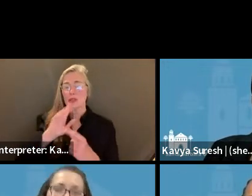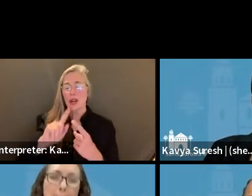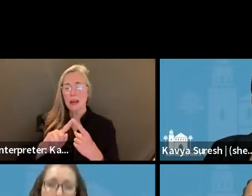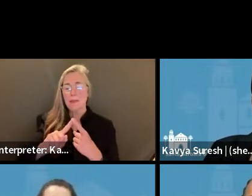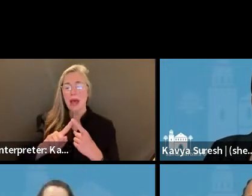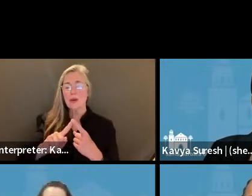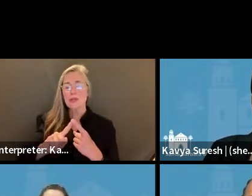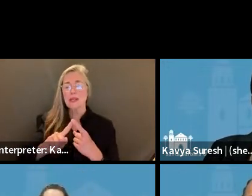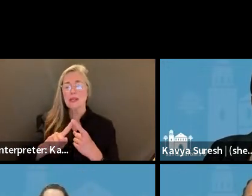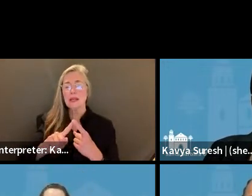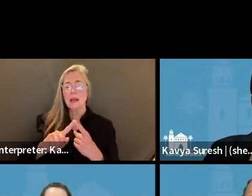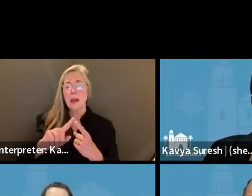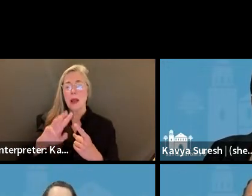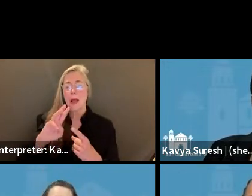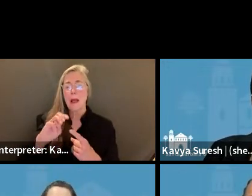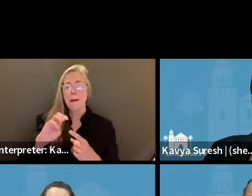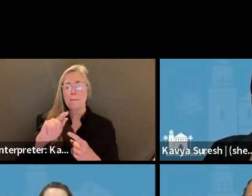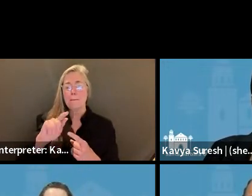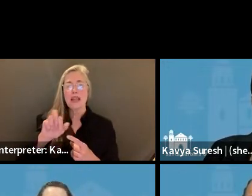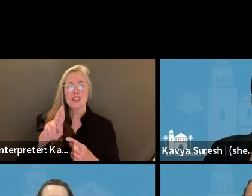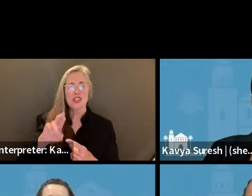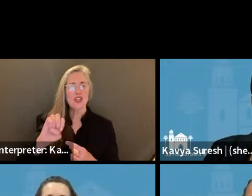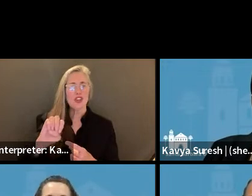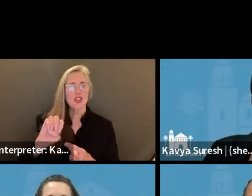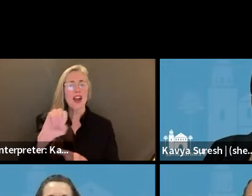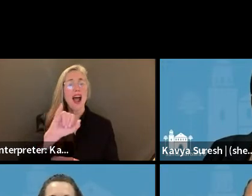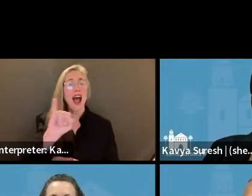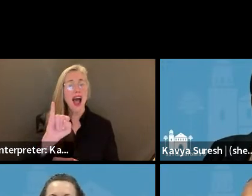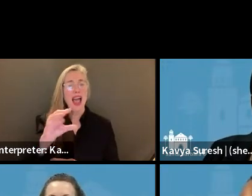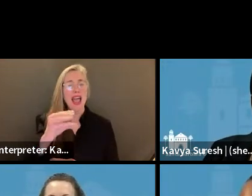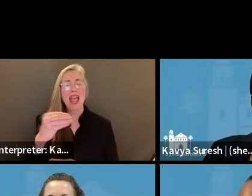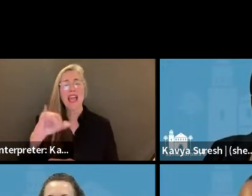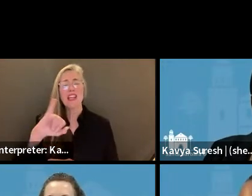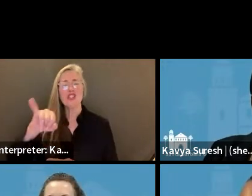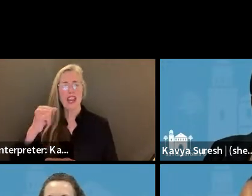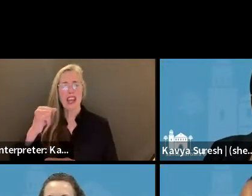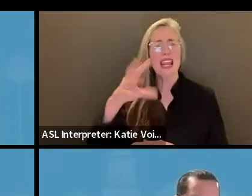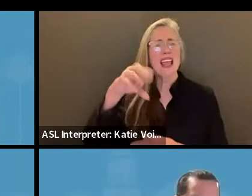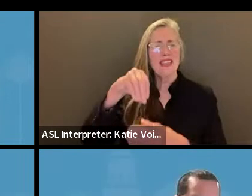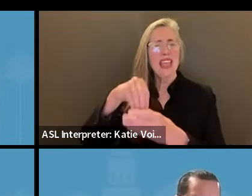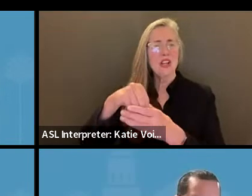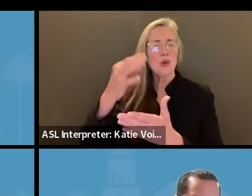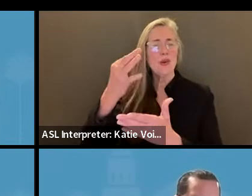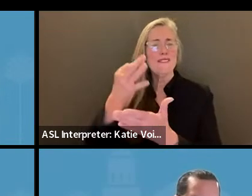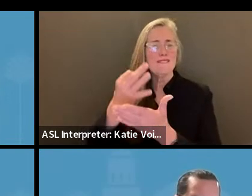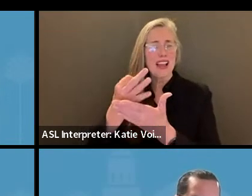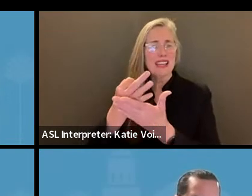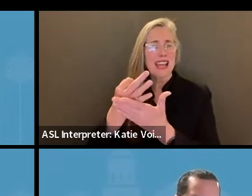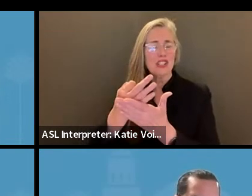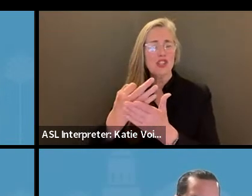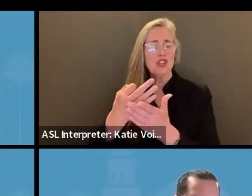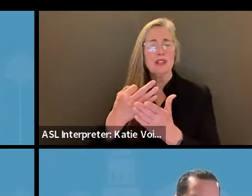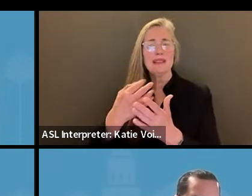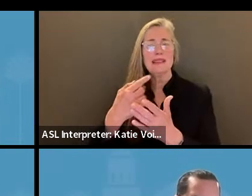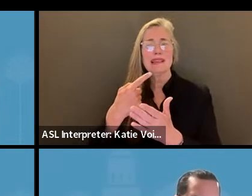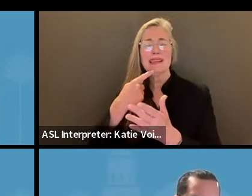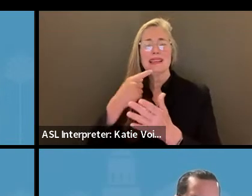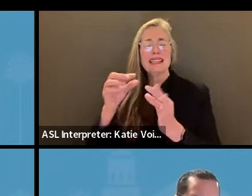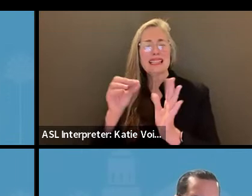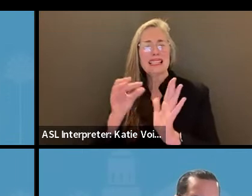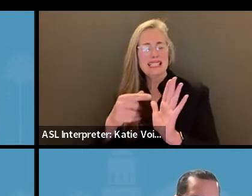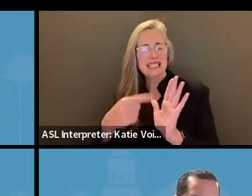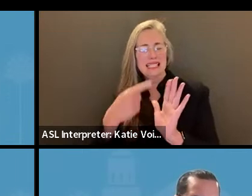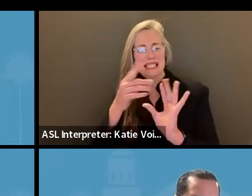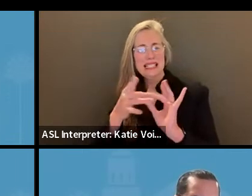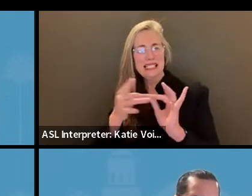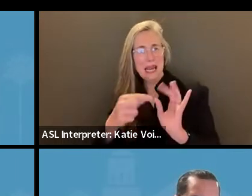I and measures J, which again include financial statements, as well as a performance audit. And that performance audit is